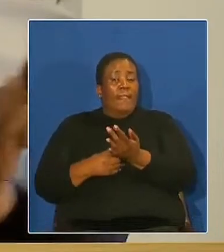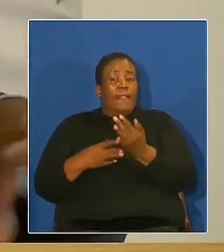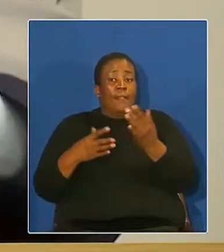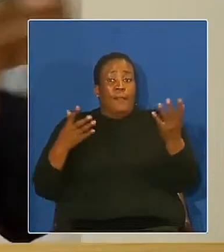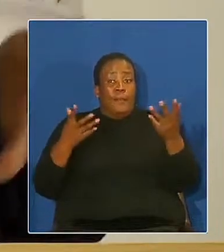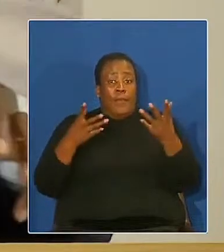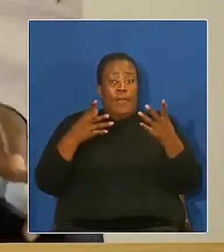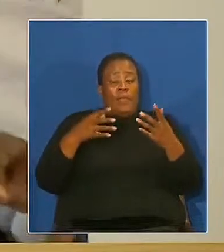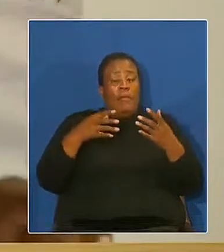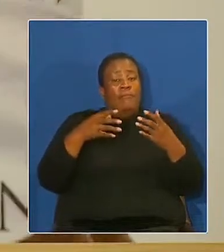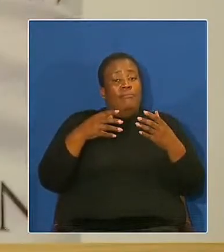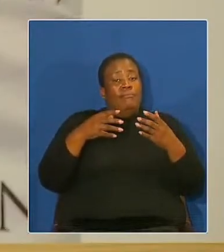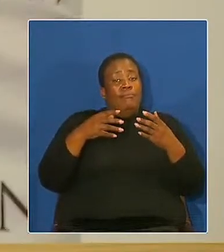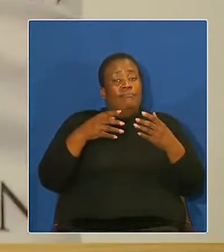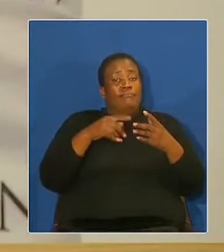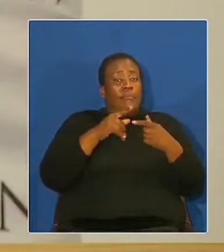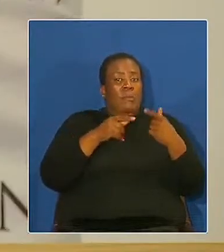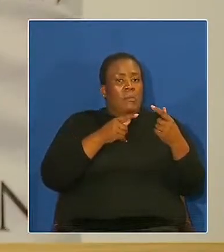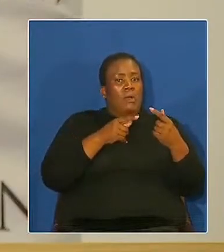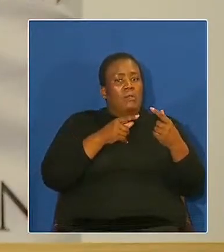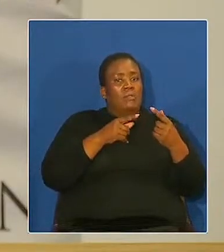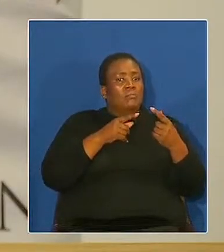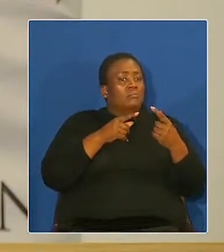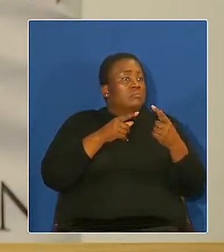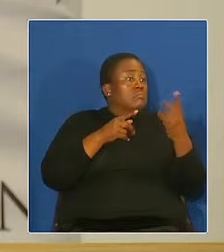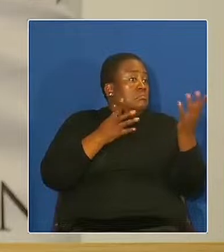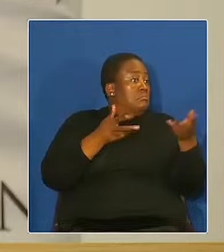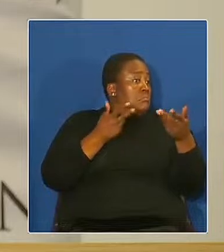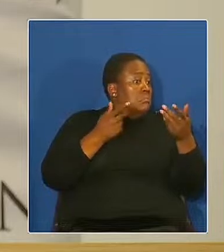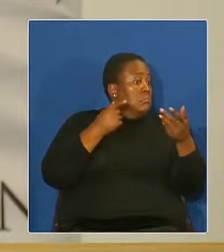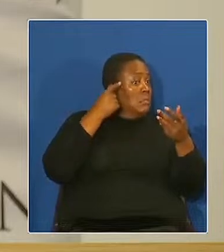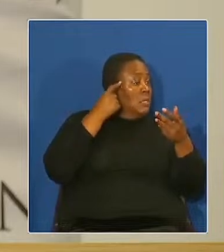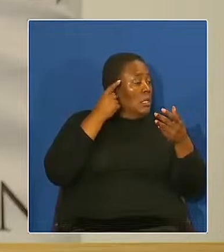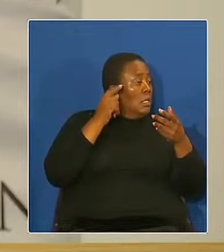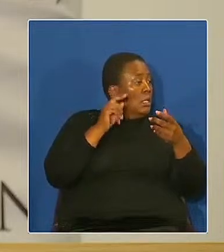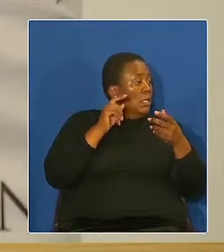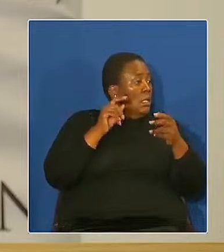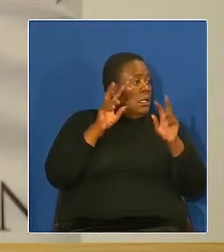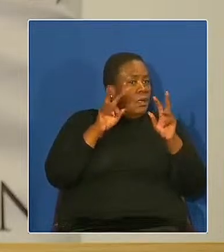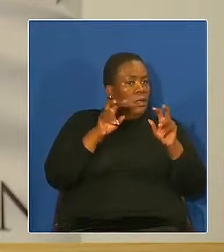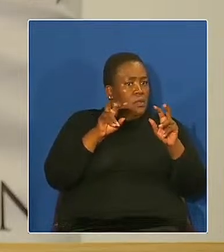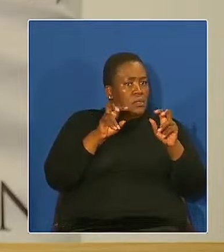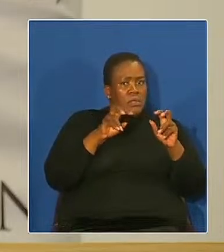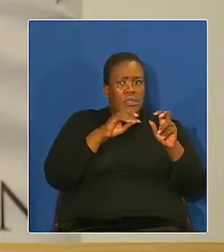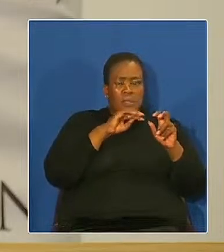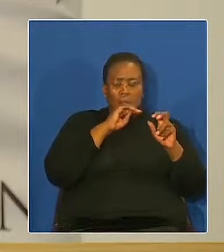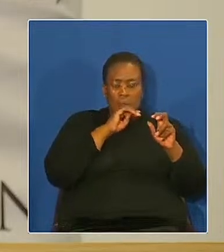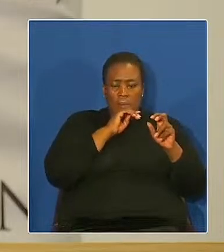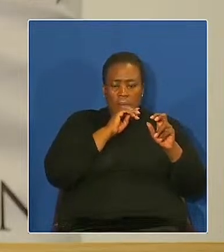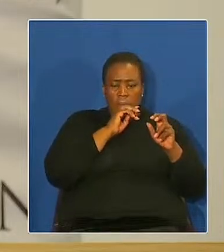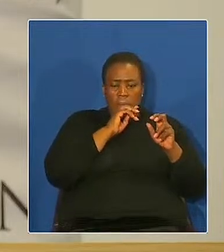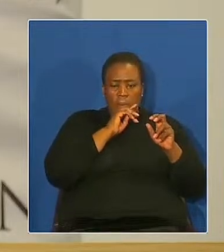within that space. Would matters possibly even mean issues, not...